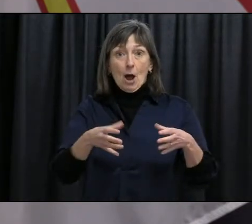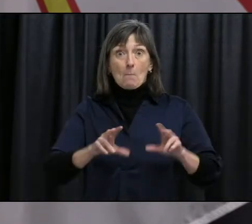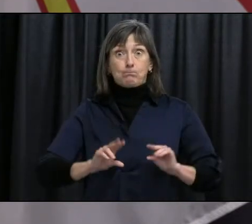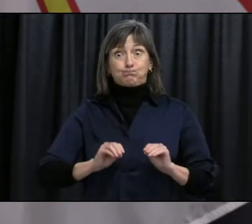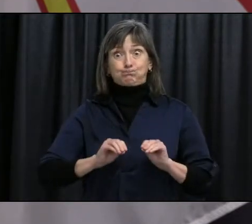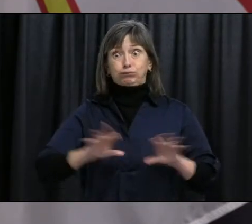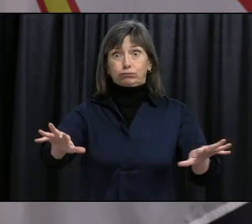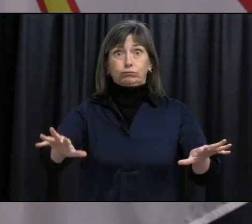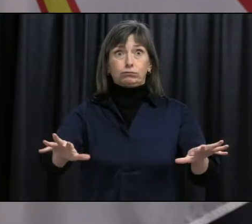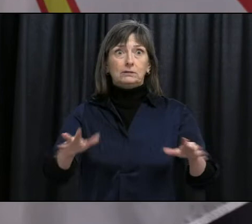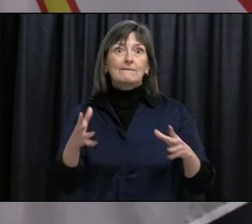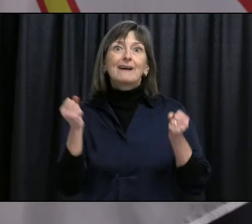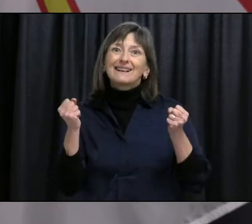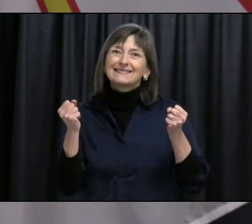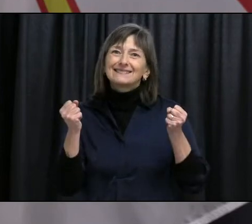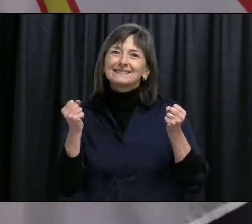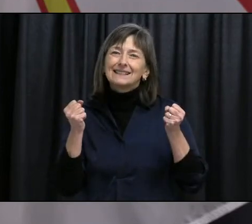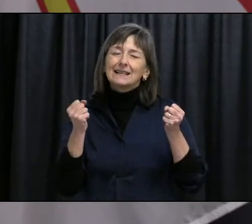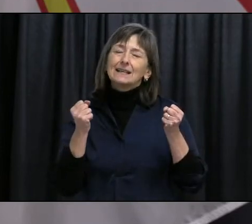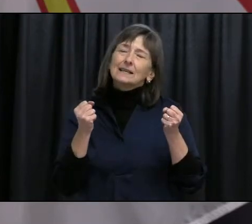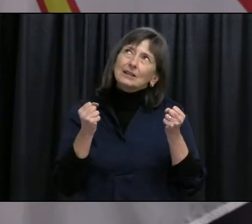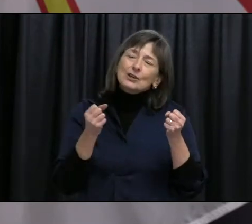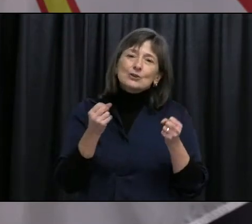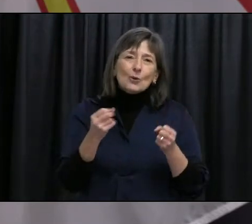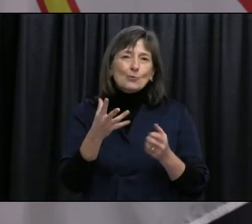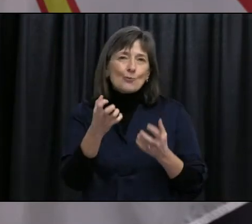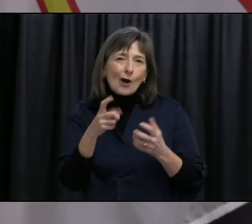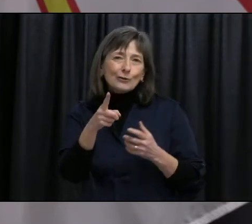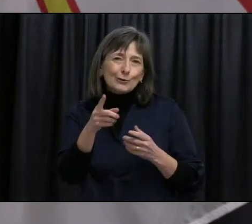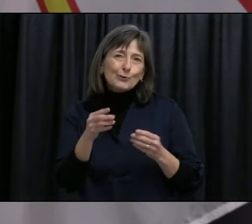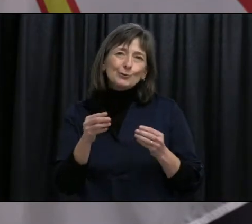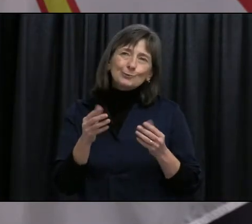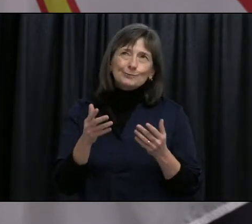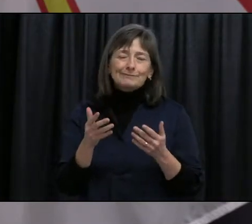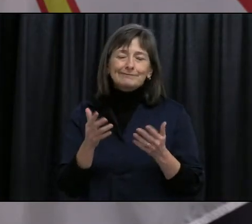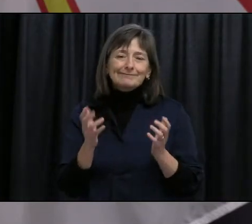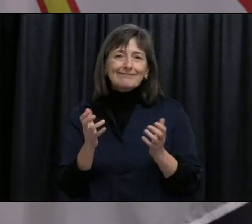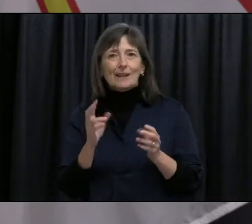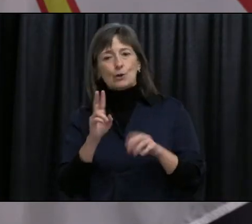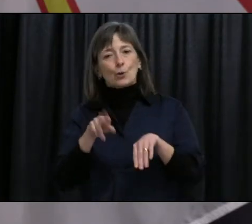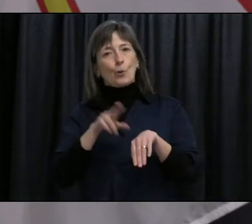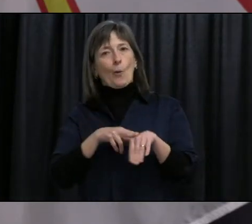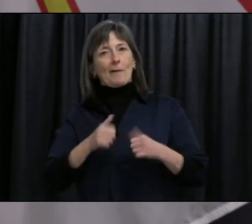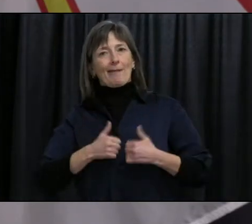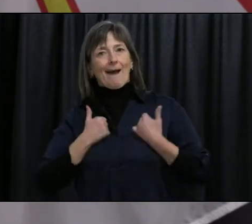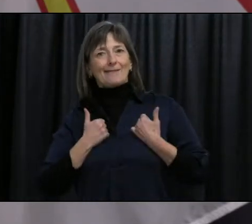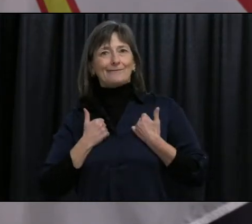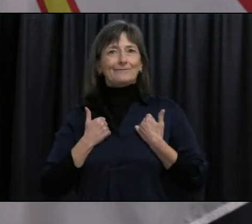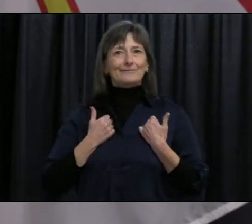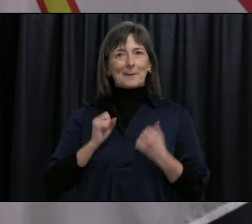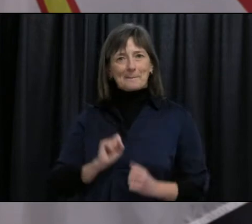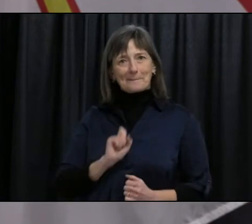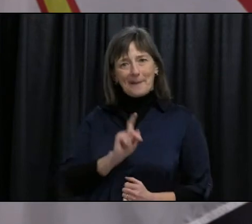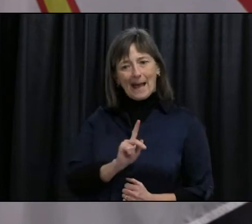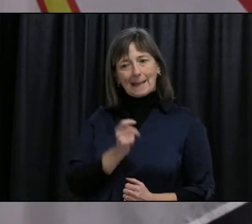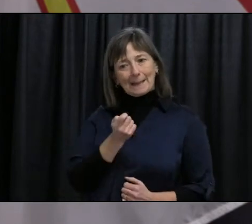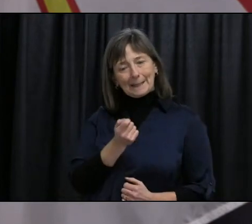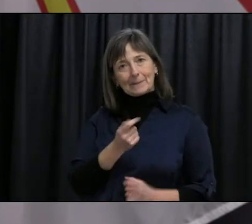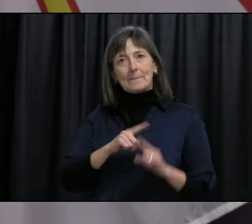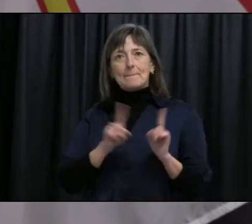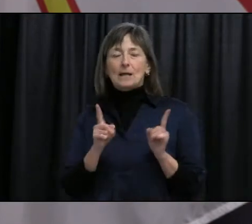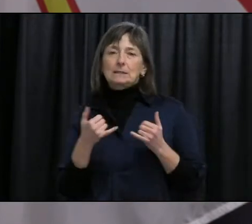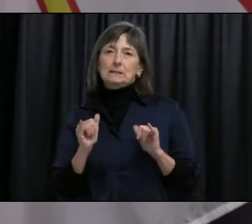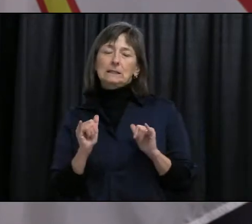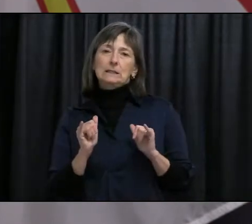that people have some freedoms to be able to get back to some level of normal life, but also that we're maintaining a